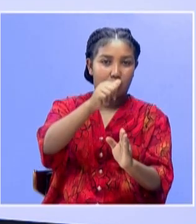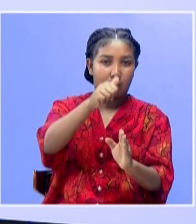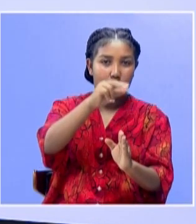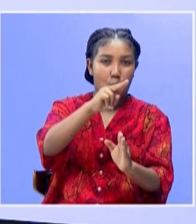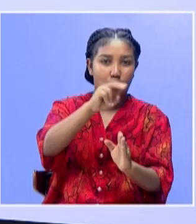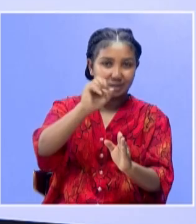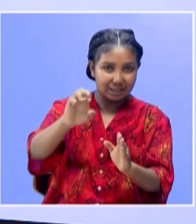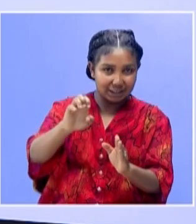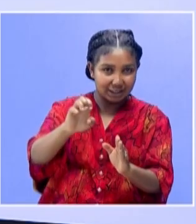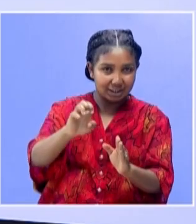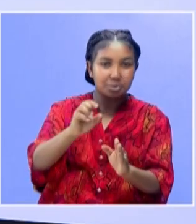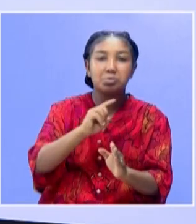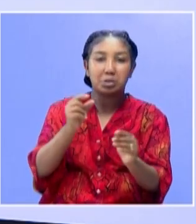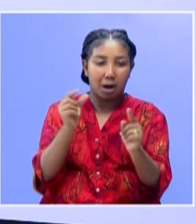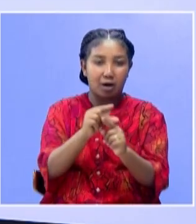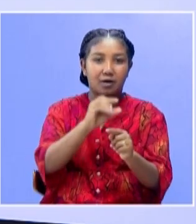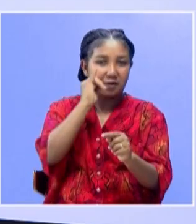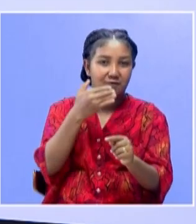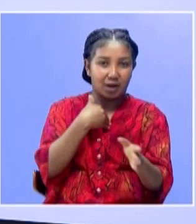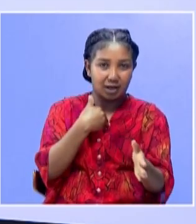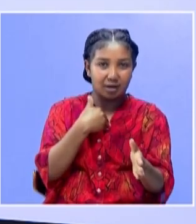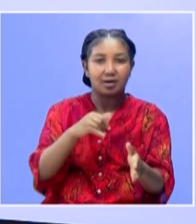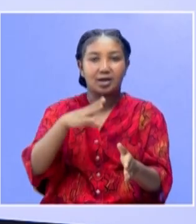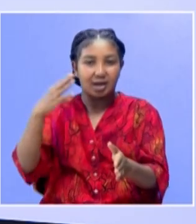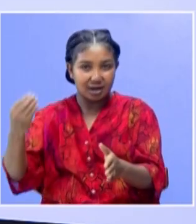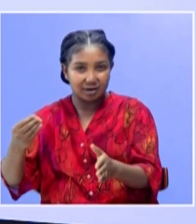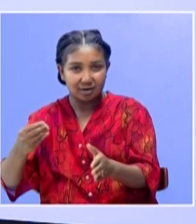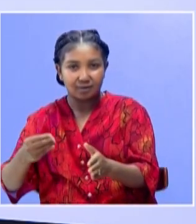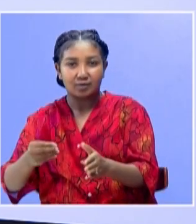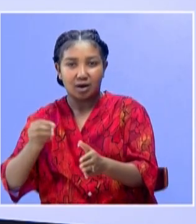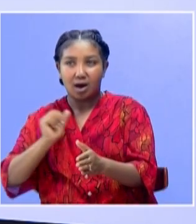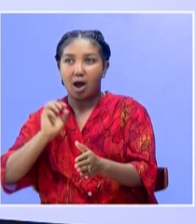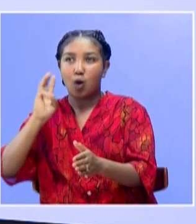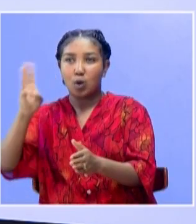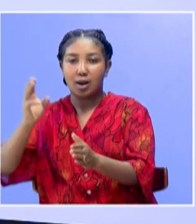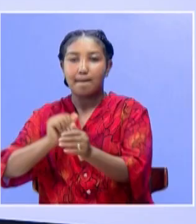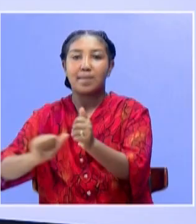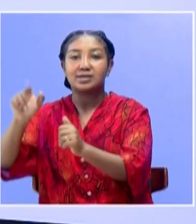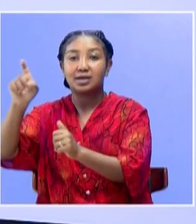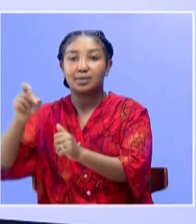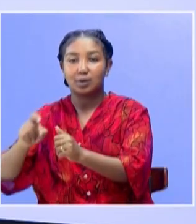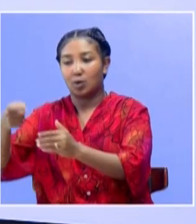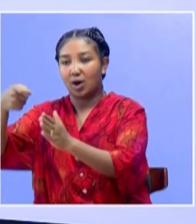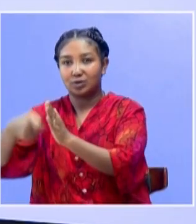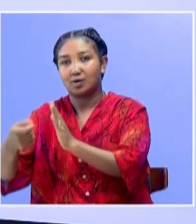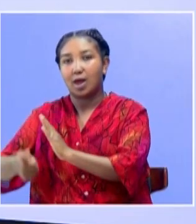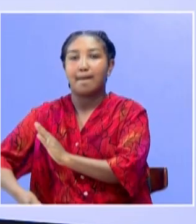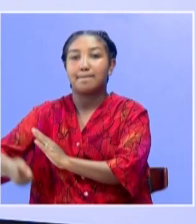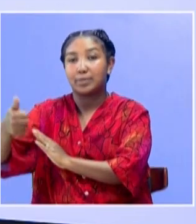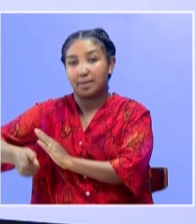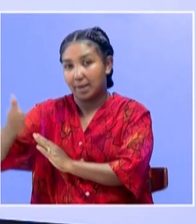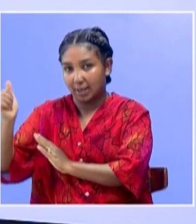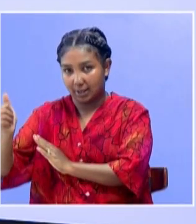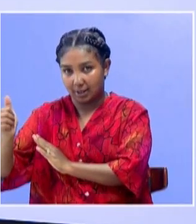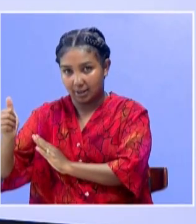Another clue which says what? If, right? And I will pass the exam is the consequence, which means the